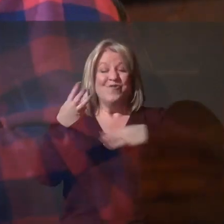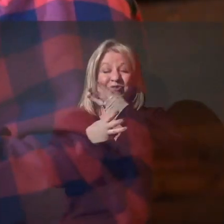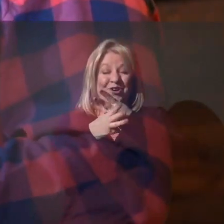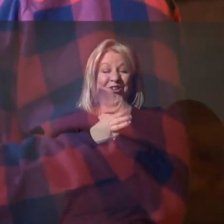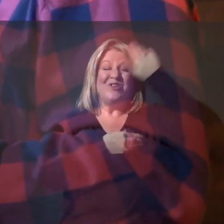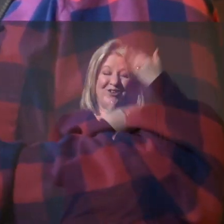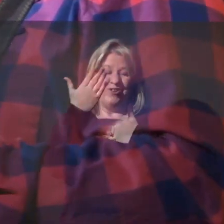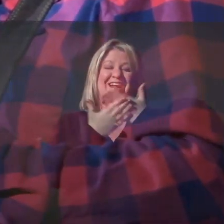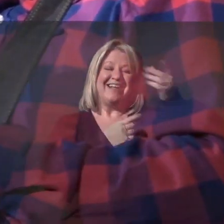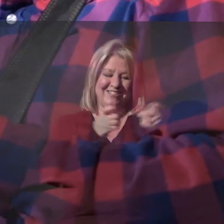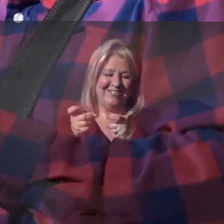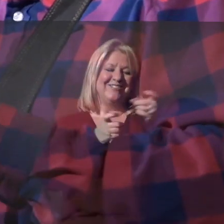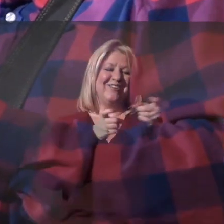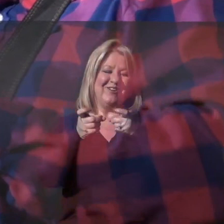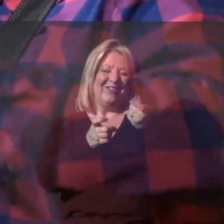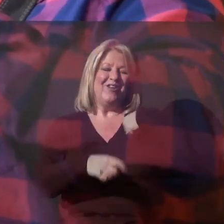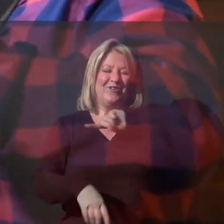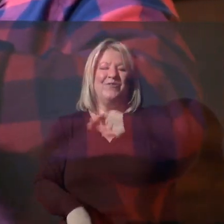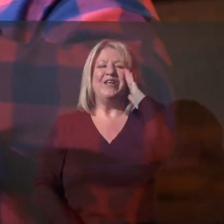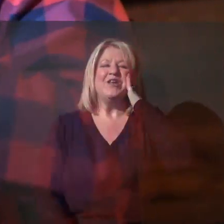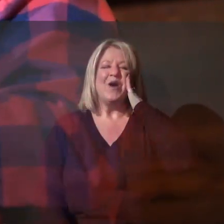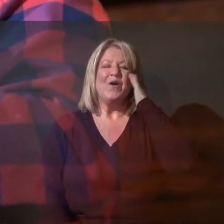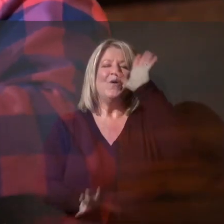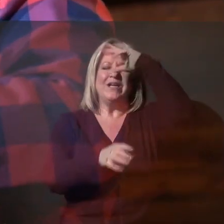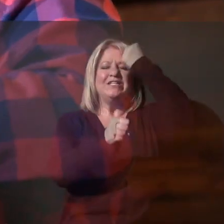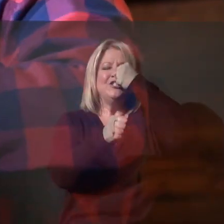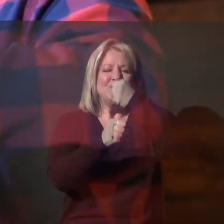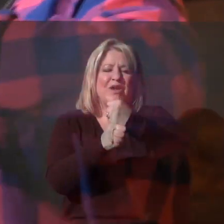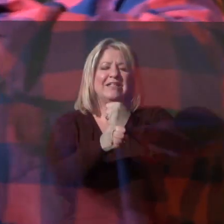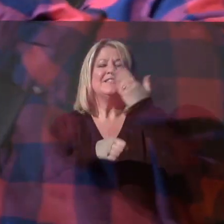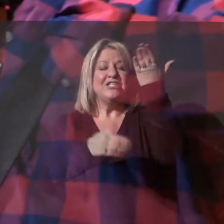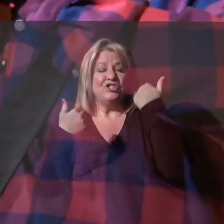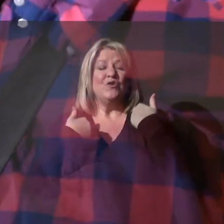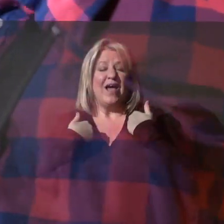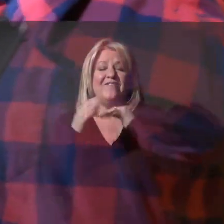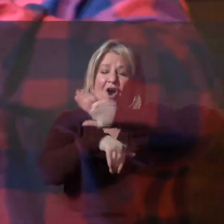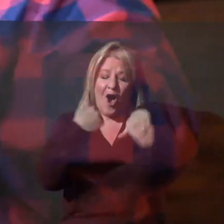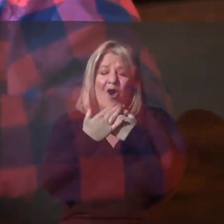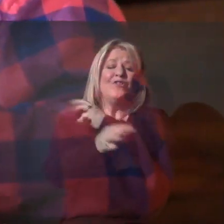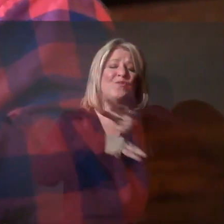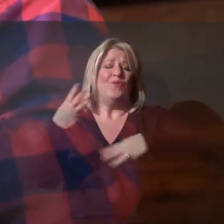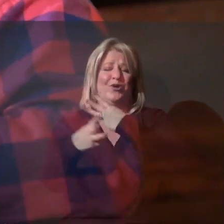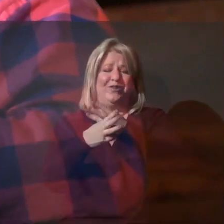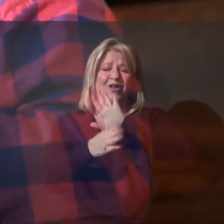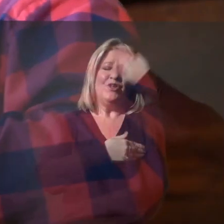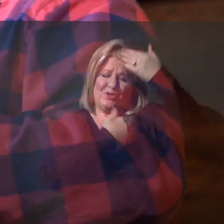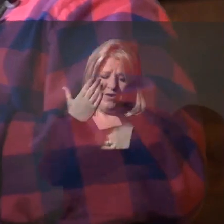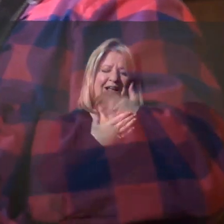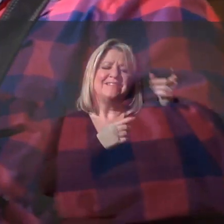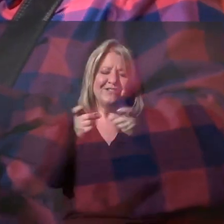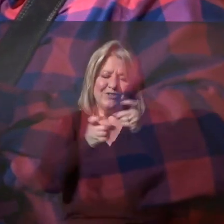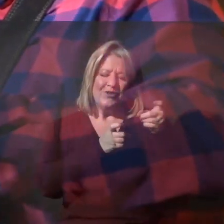in Your hands this morning. Lord, we know and trust that You have the whole world in Your hands this